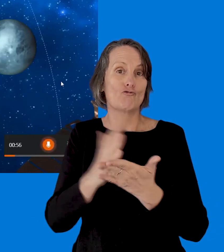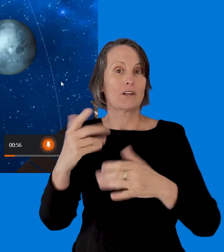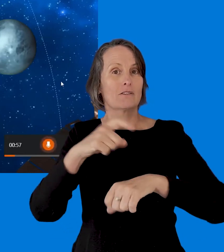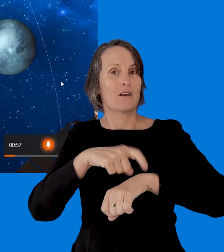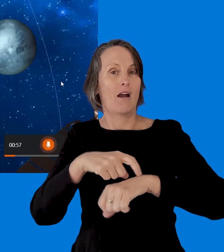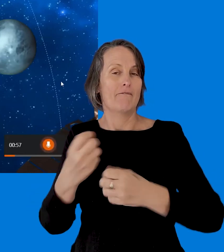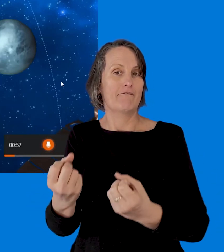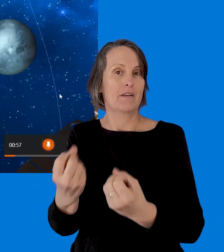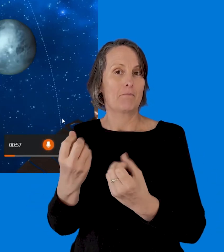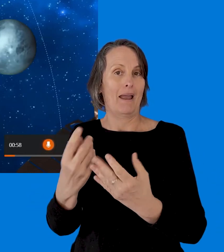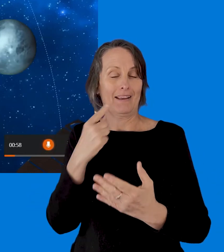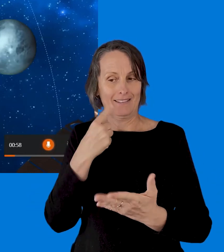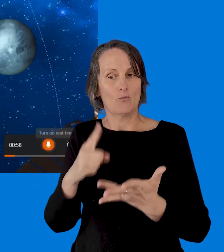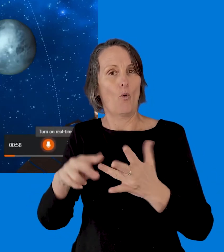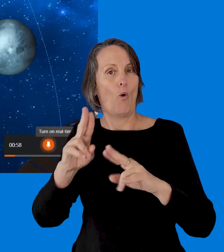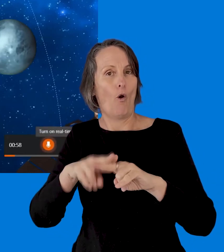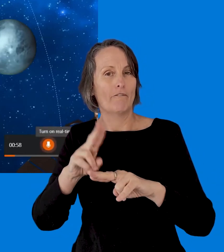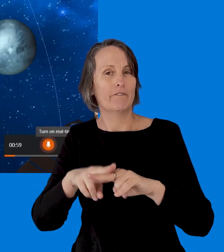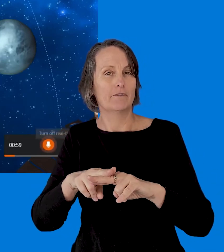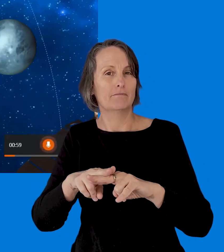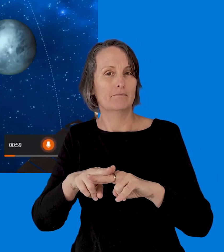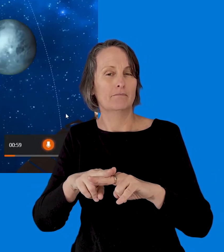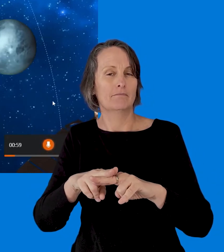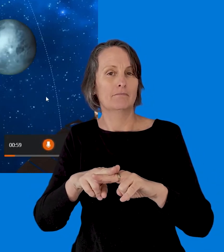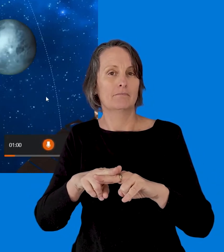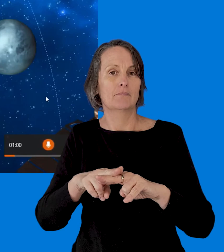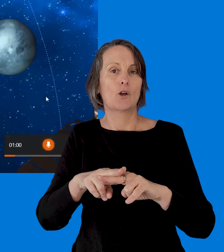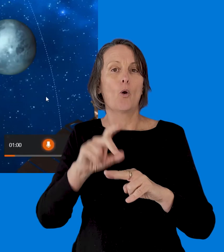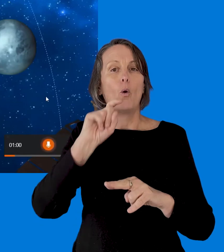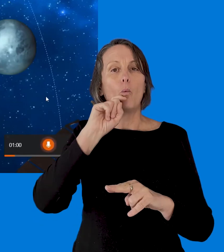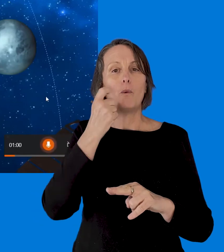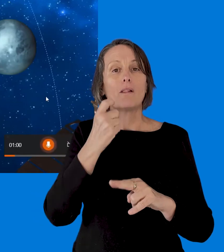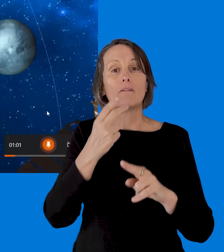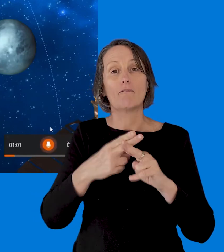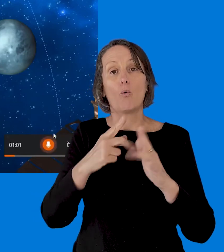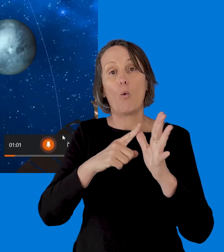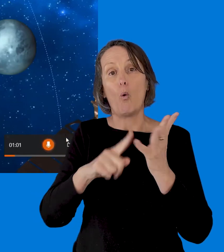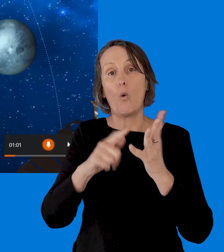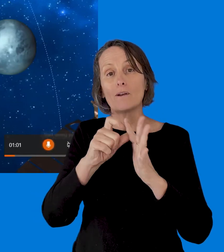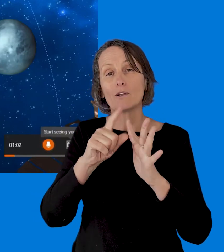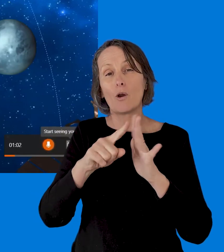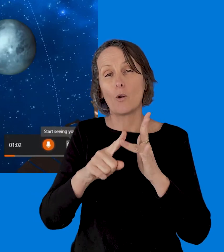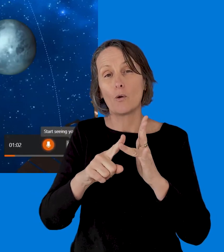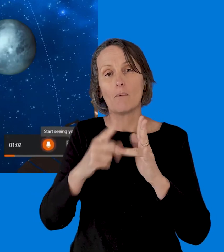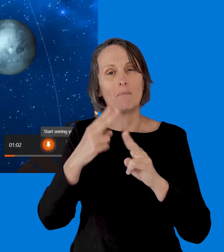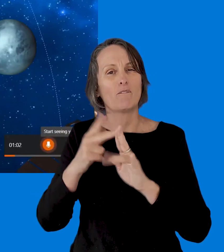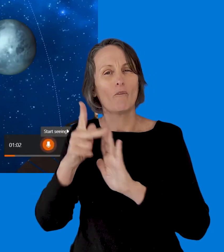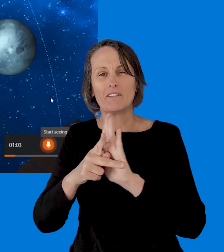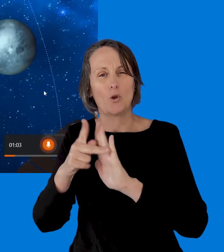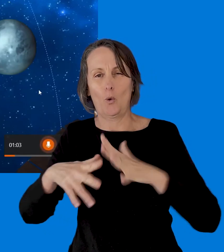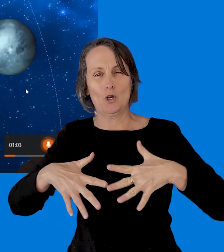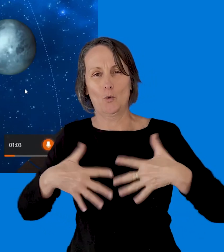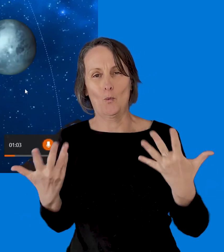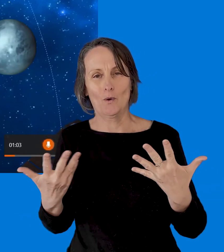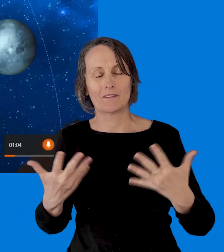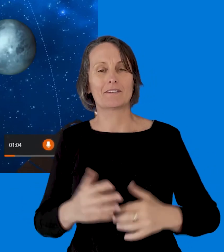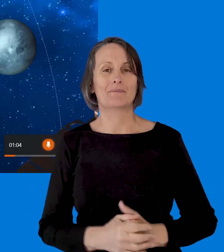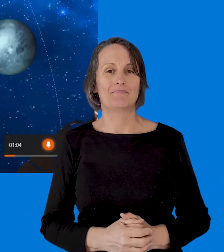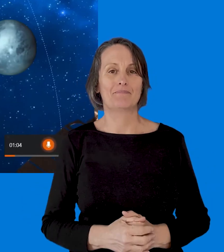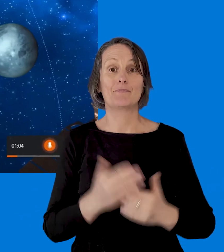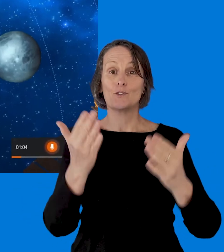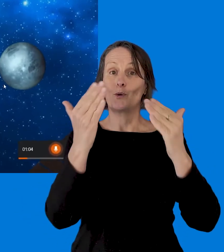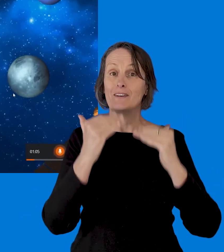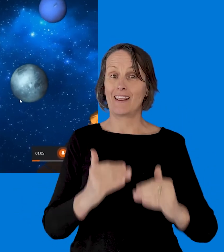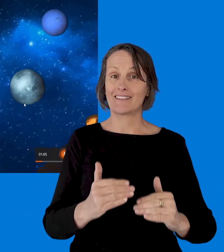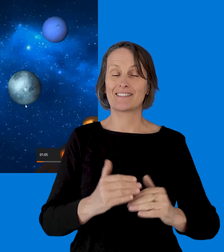that bell there, and you can see now it's turned off. We'll turn on the real-time feedback for audio, but maybe I want to leave the video part off. Let's go